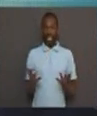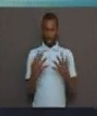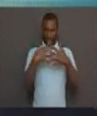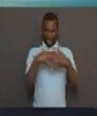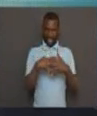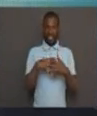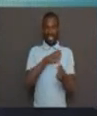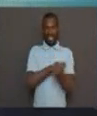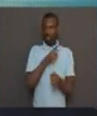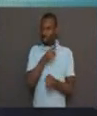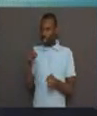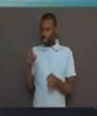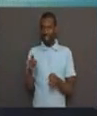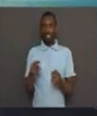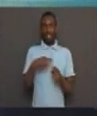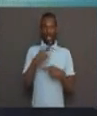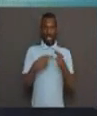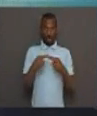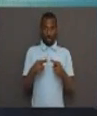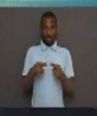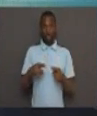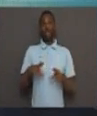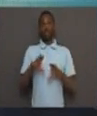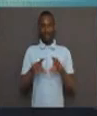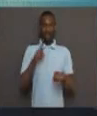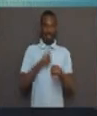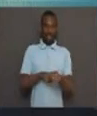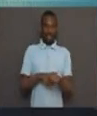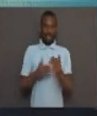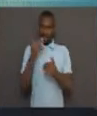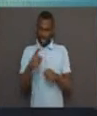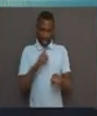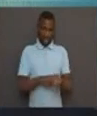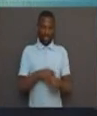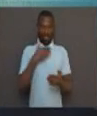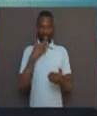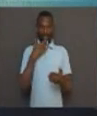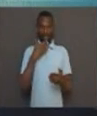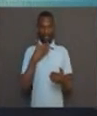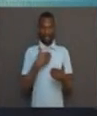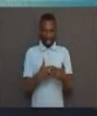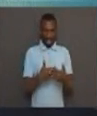the binding energies when these reactions take place.